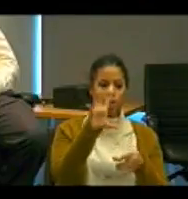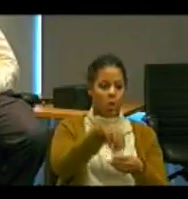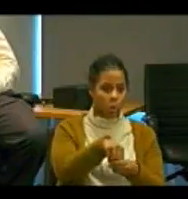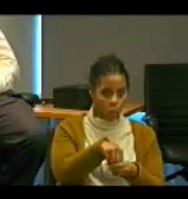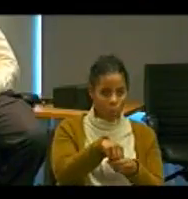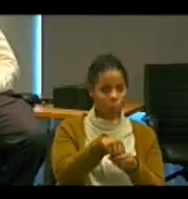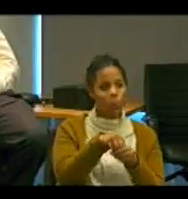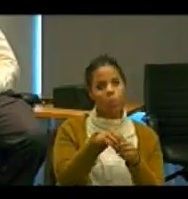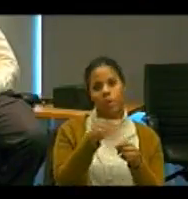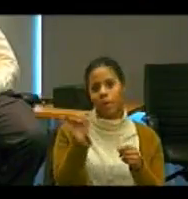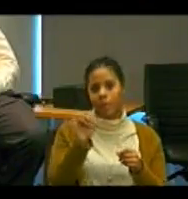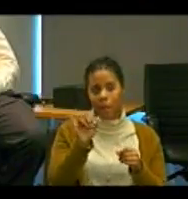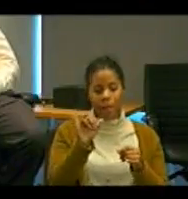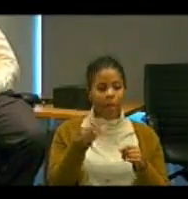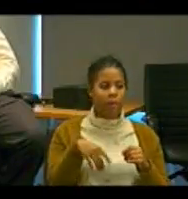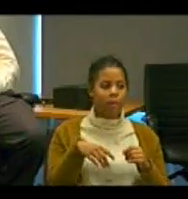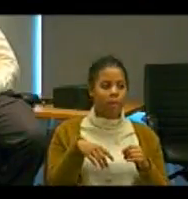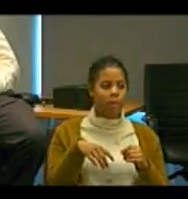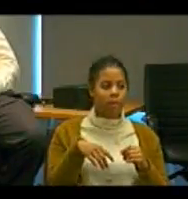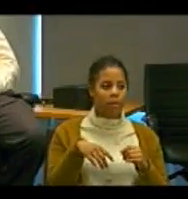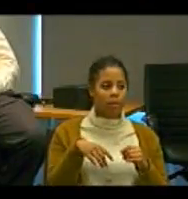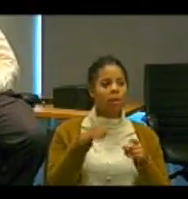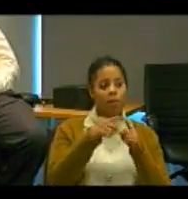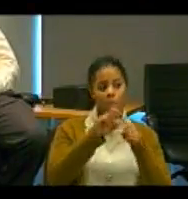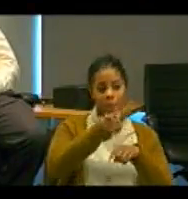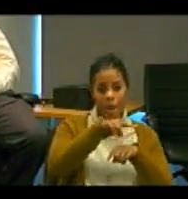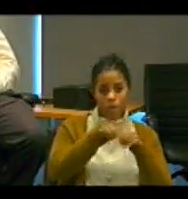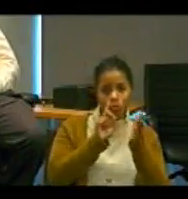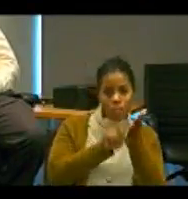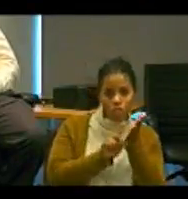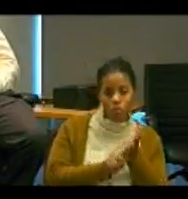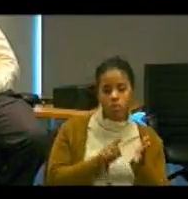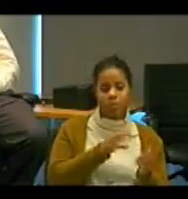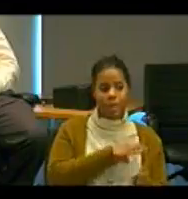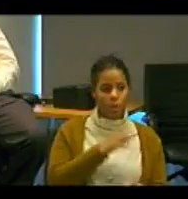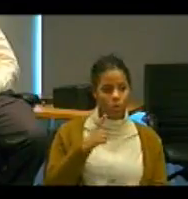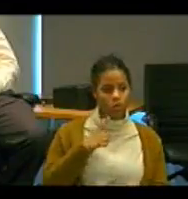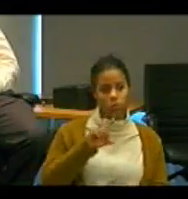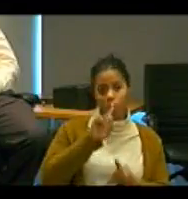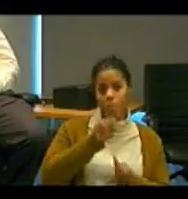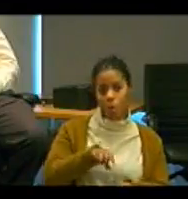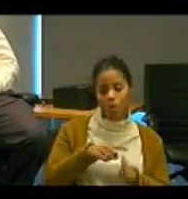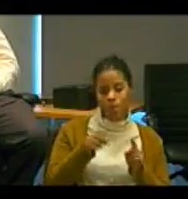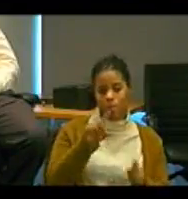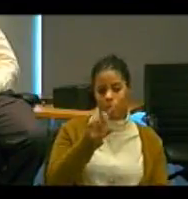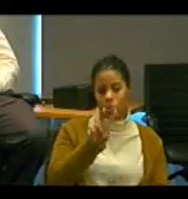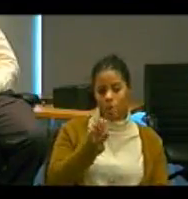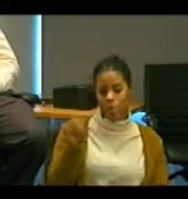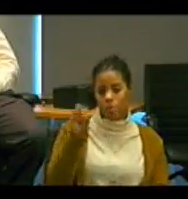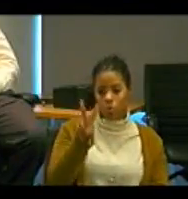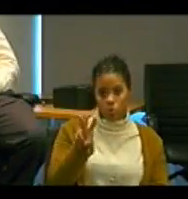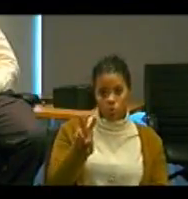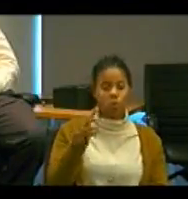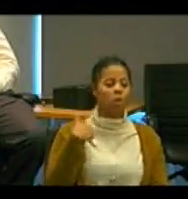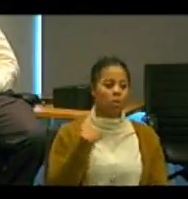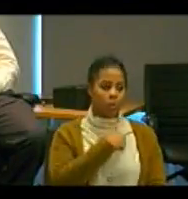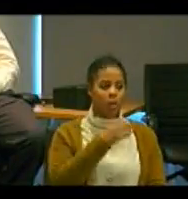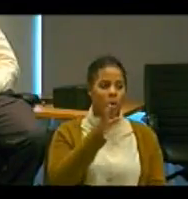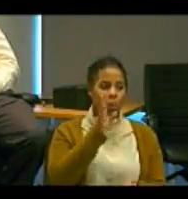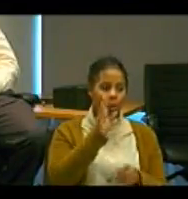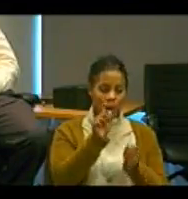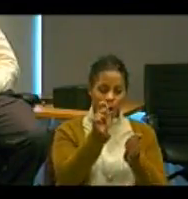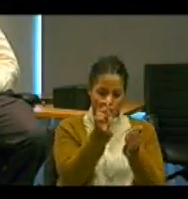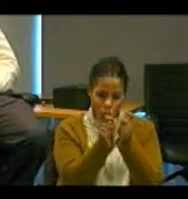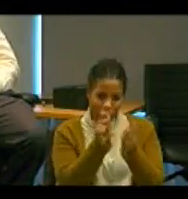factors, including those identified by National Research Council report expert panel in 2002, and correct the adjustments, the